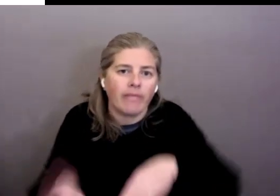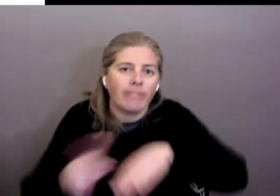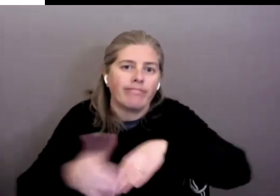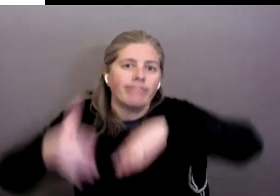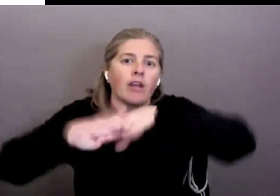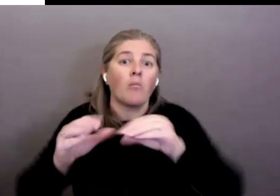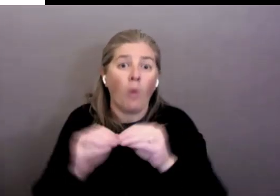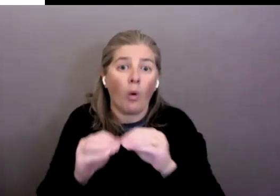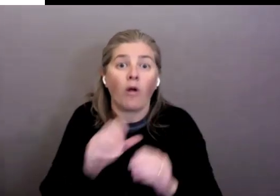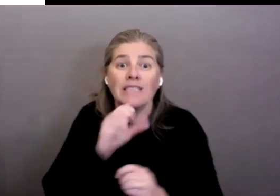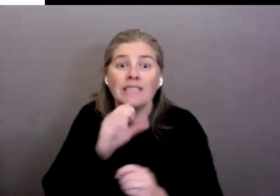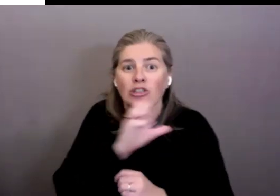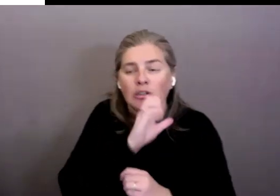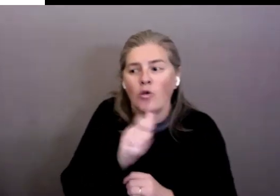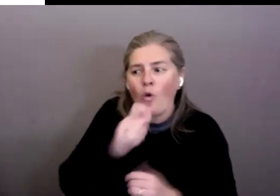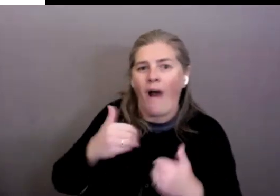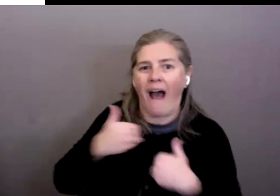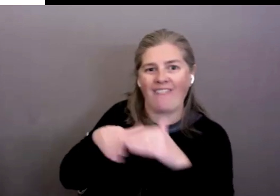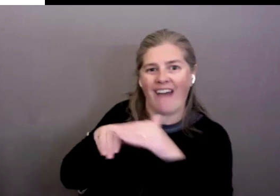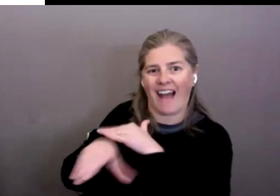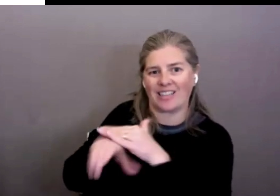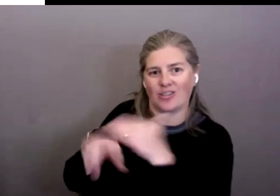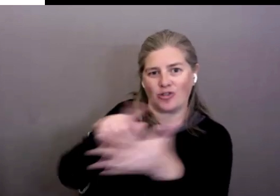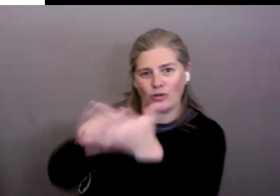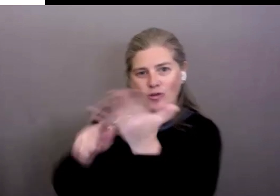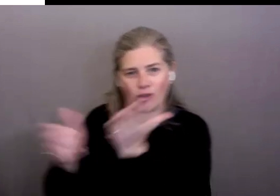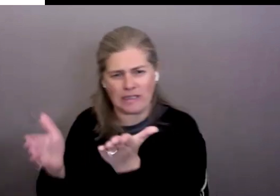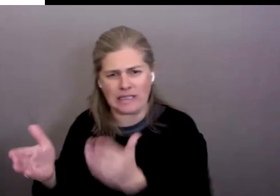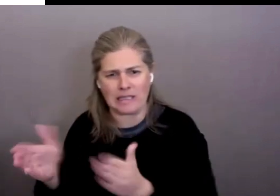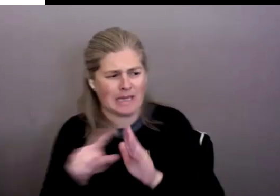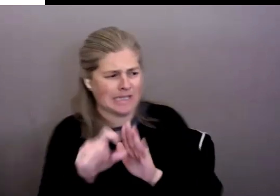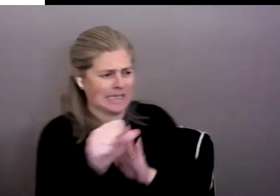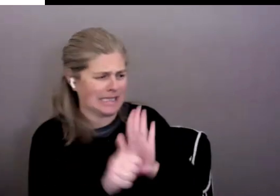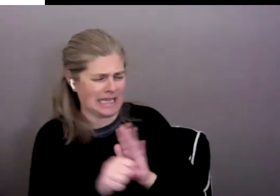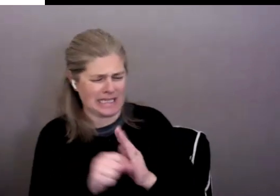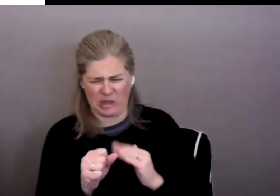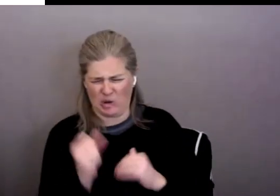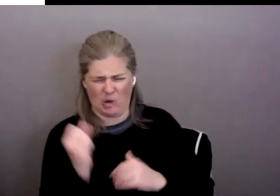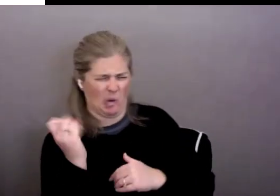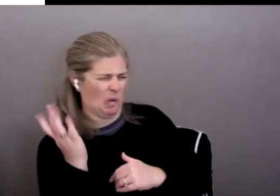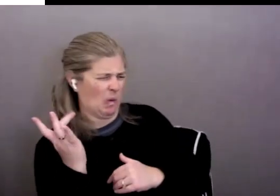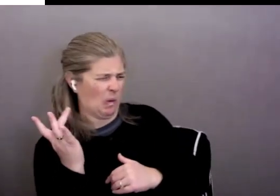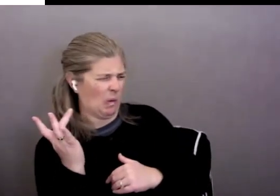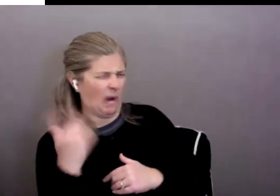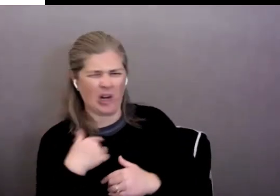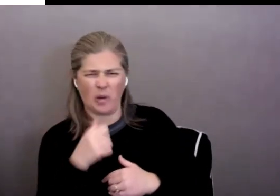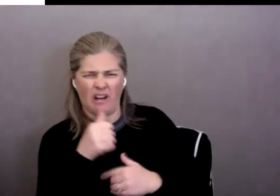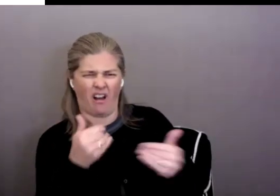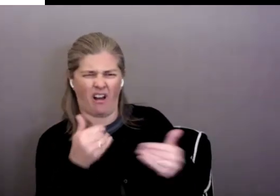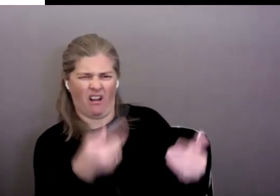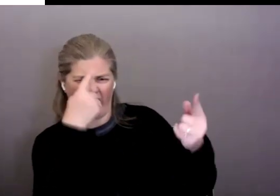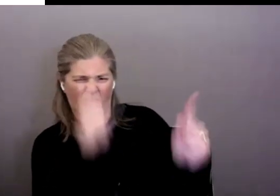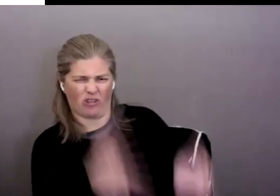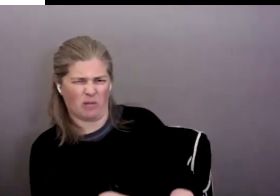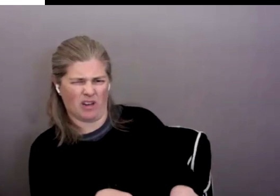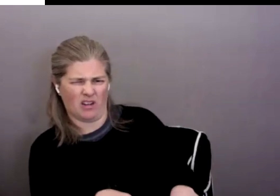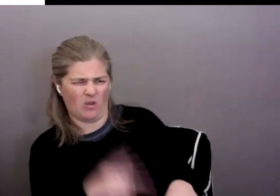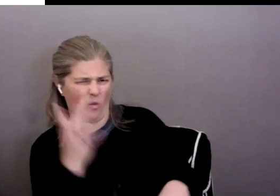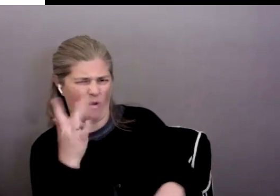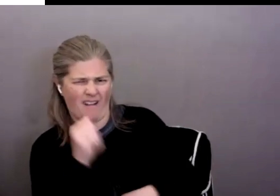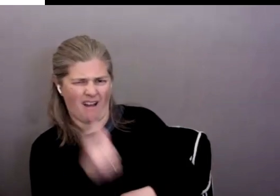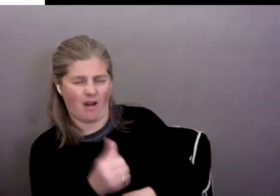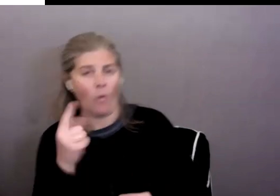services. States are put in the position of asking themselves, why would we not approve this agreement? And one way of answering that question is to